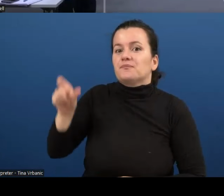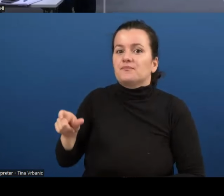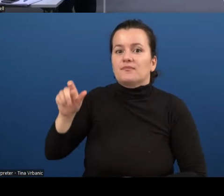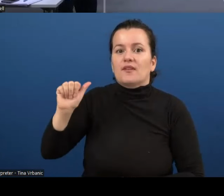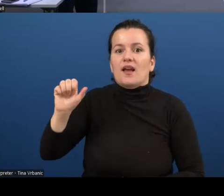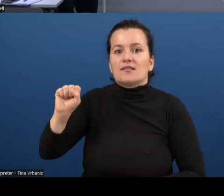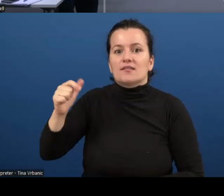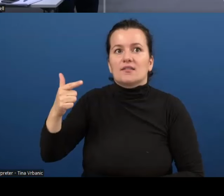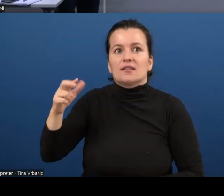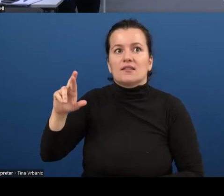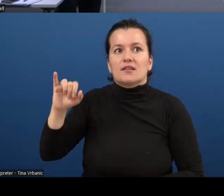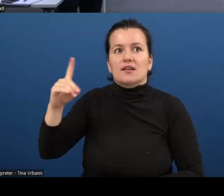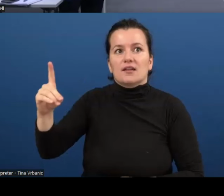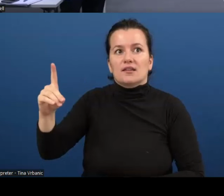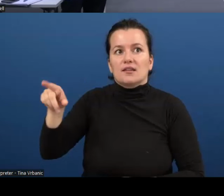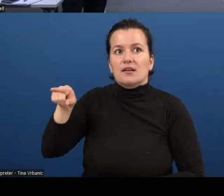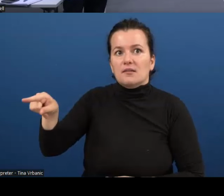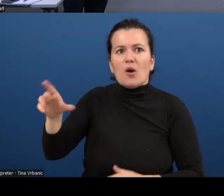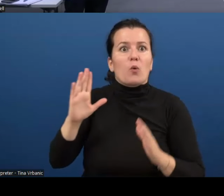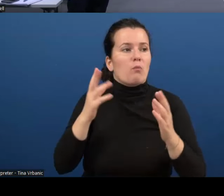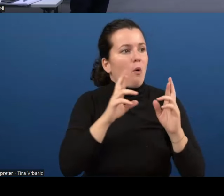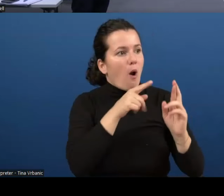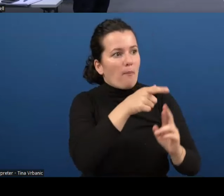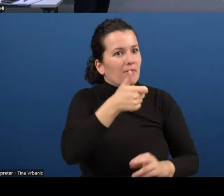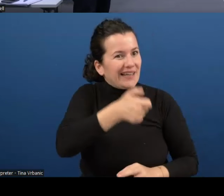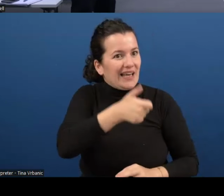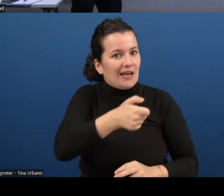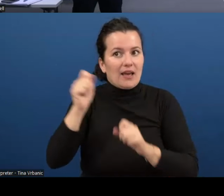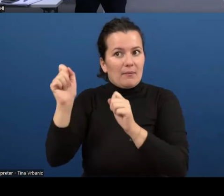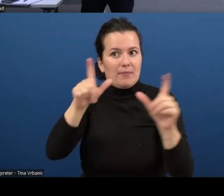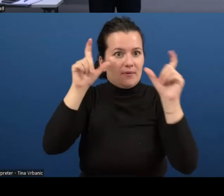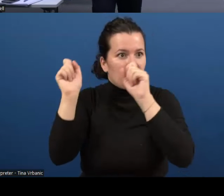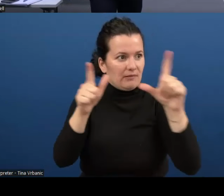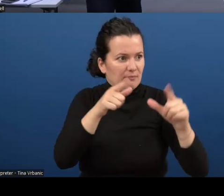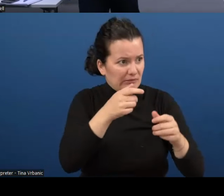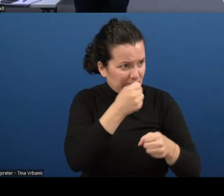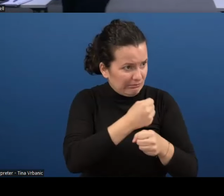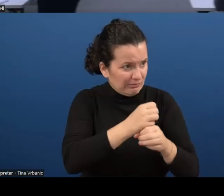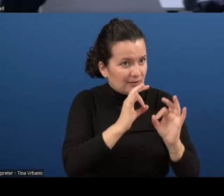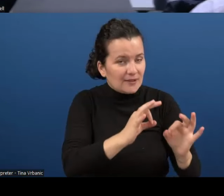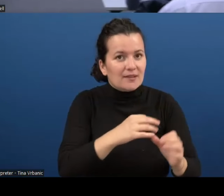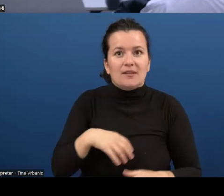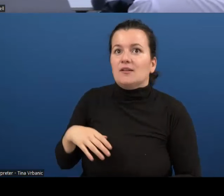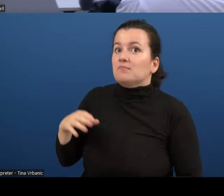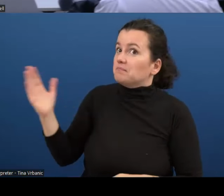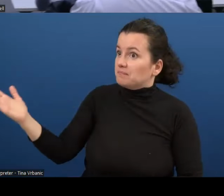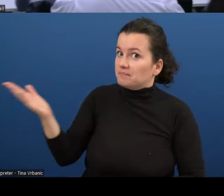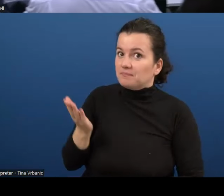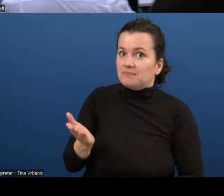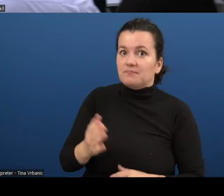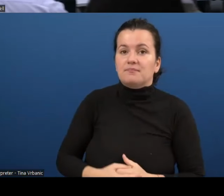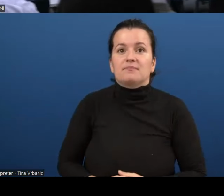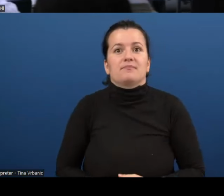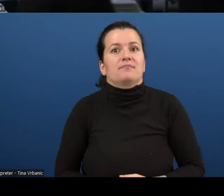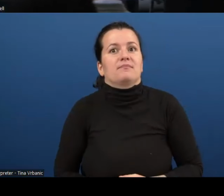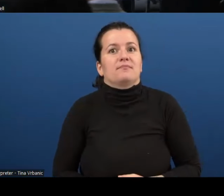clicker up and running. Fantastic. Okay, thank you, Astrid. Thank you, Ray. And thank you,